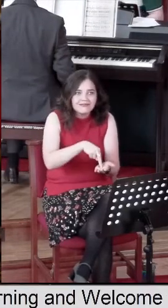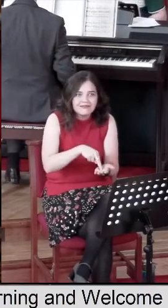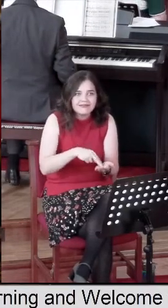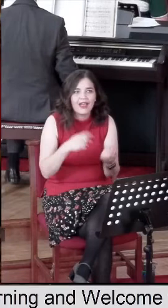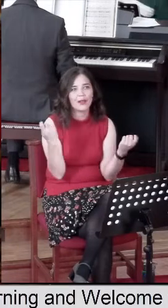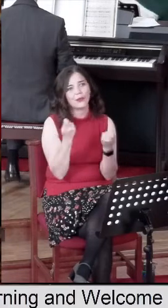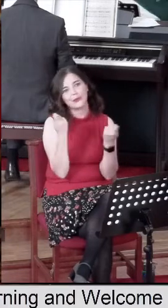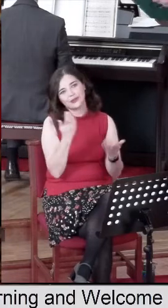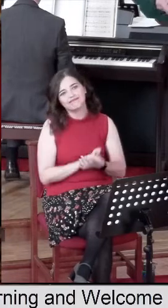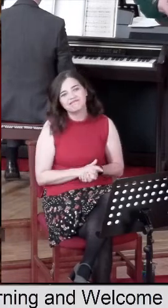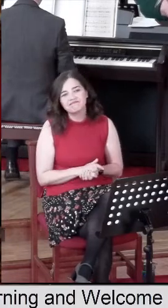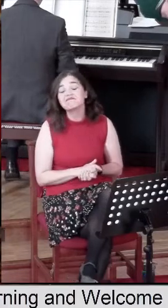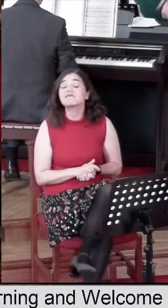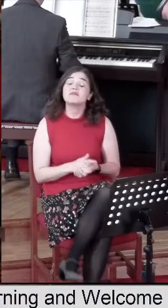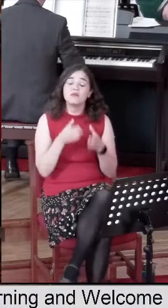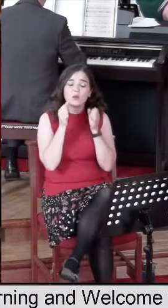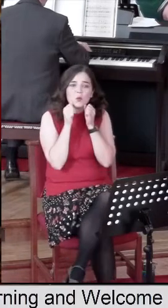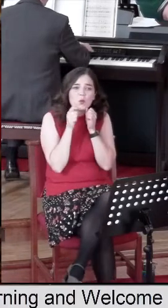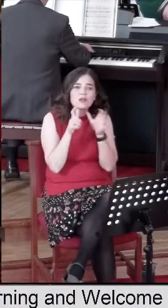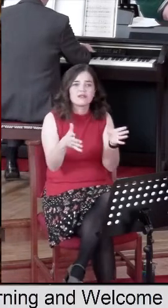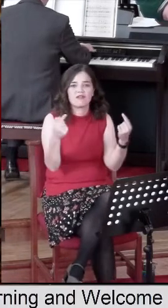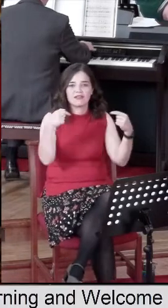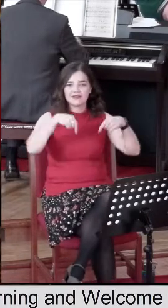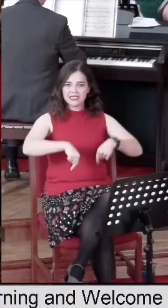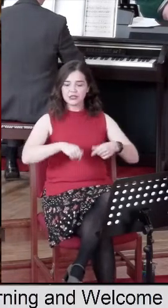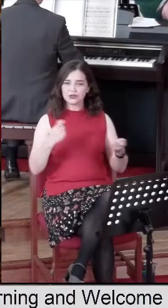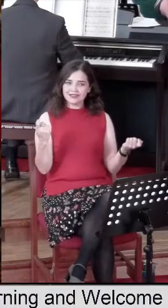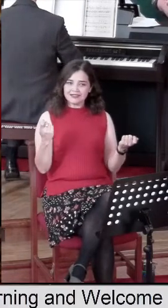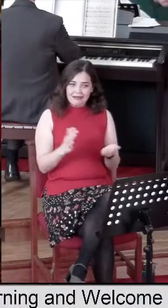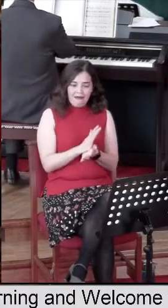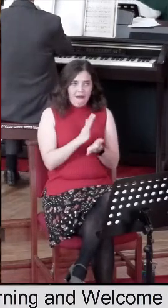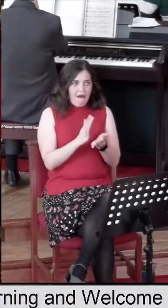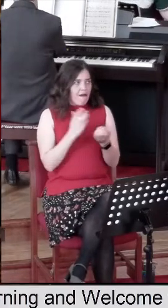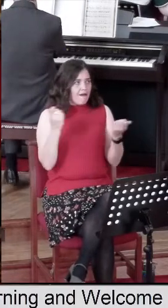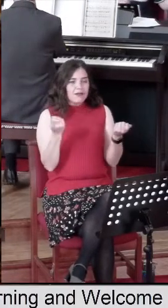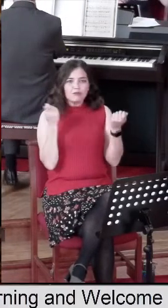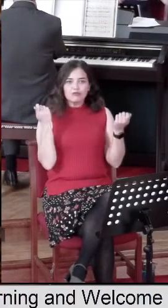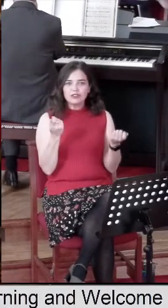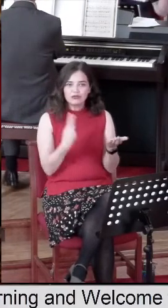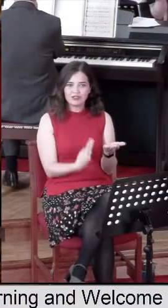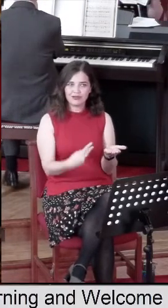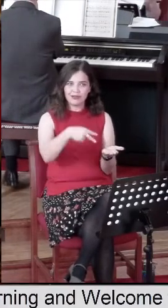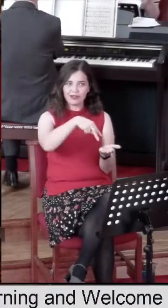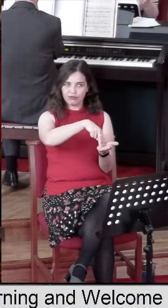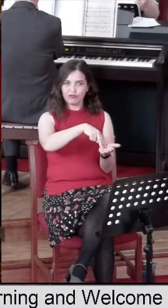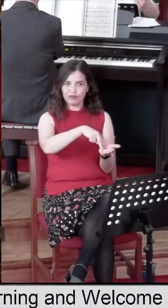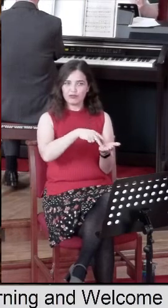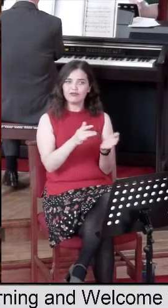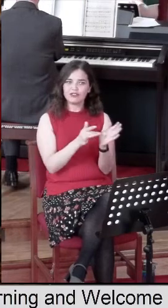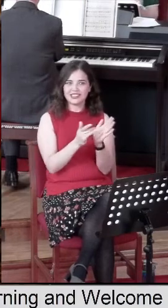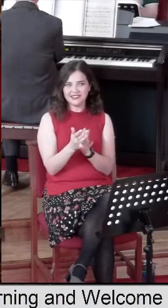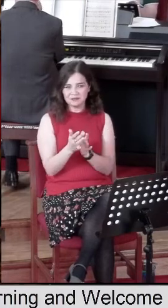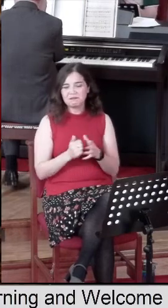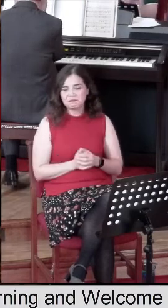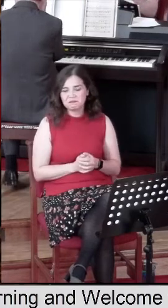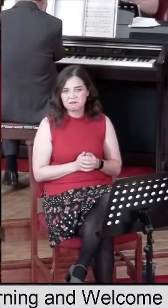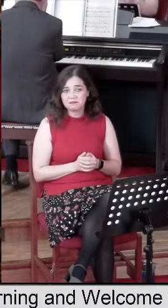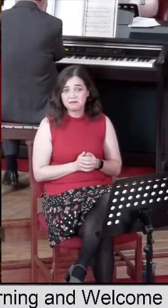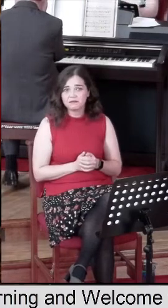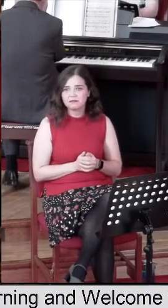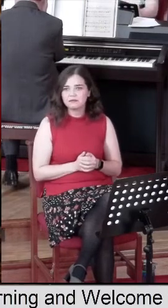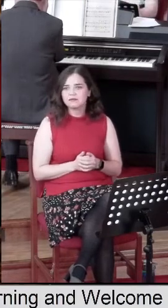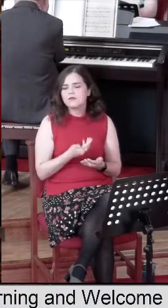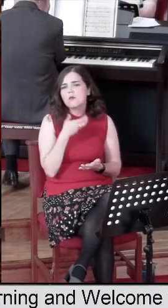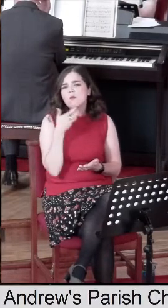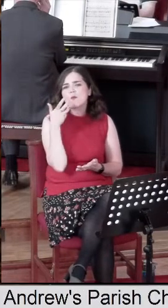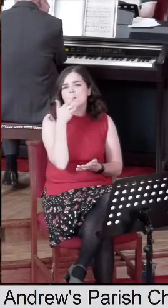Hallelujah. It's wonderful to be here to celebrate the resurrection of our Lord and Savior Jesus Christ. And a very